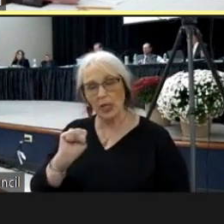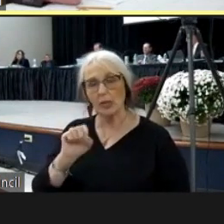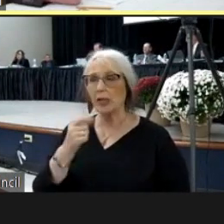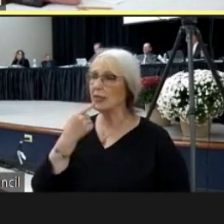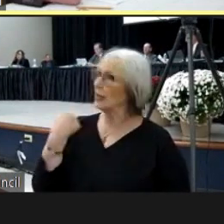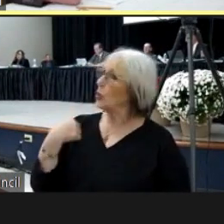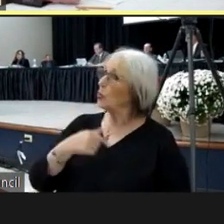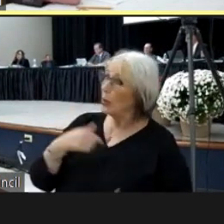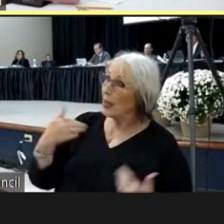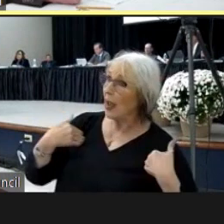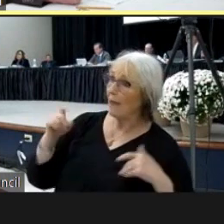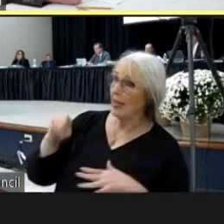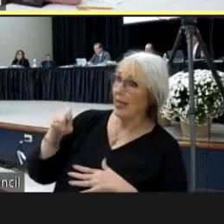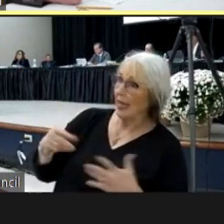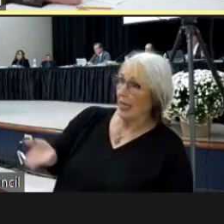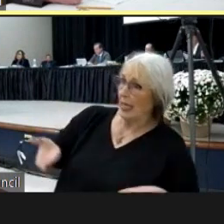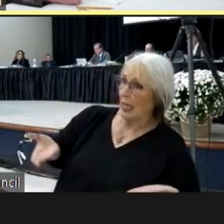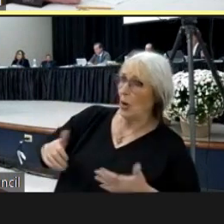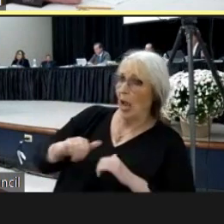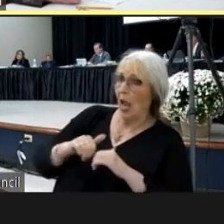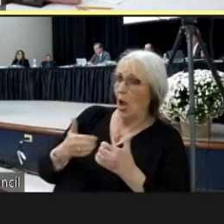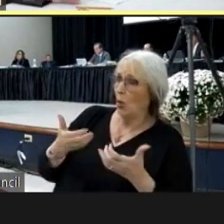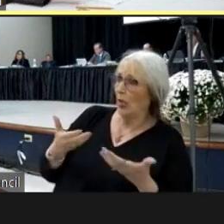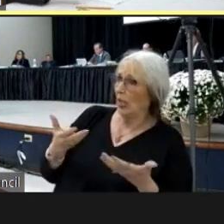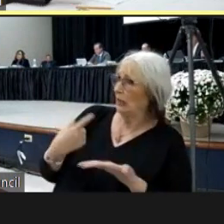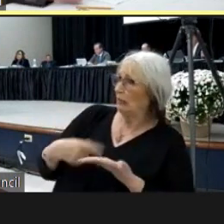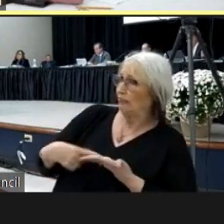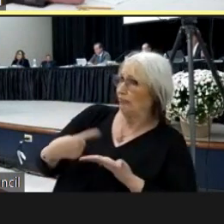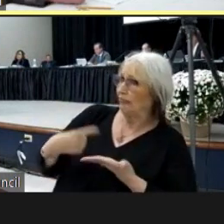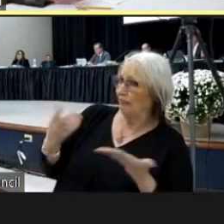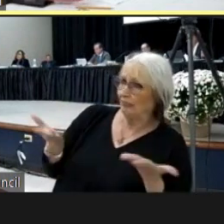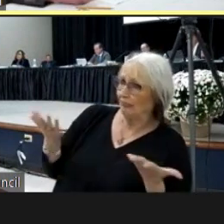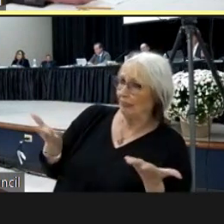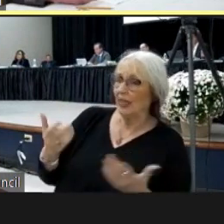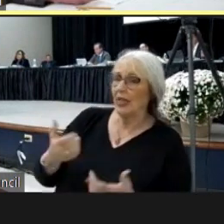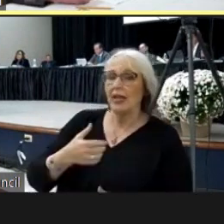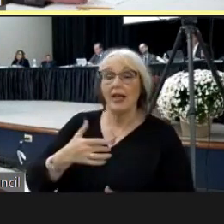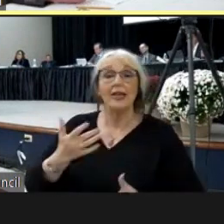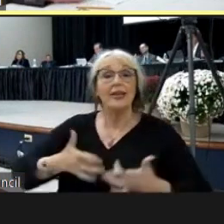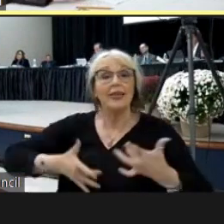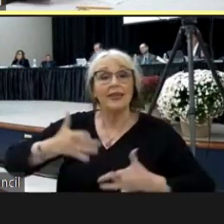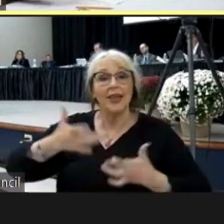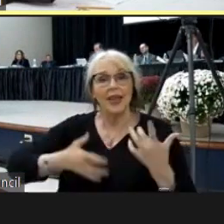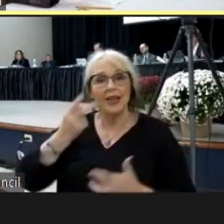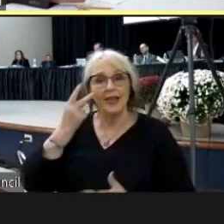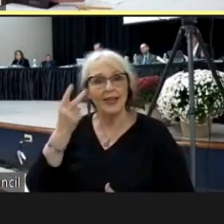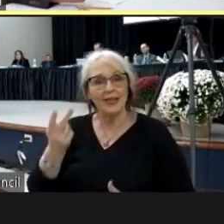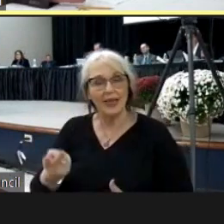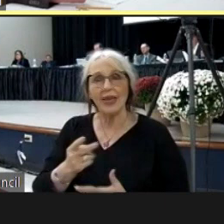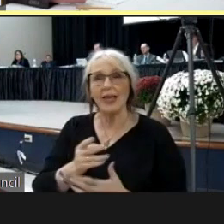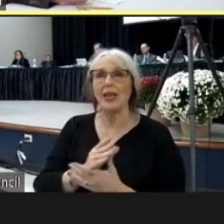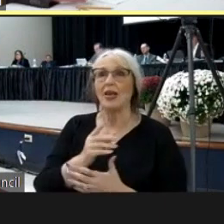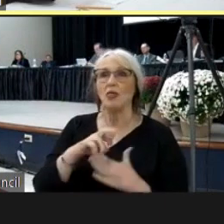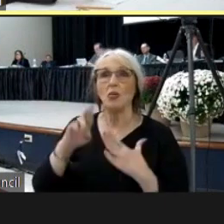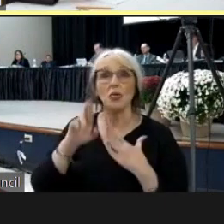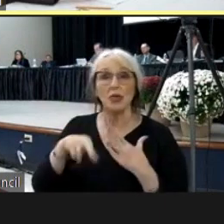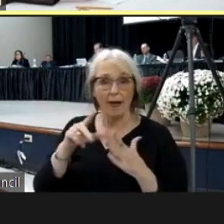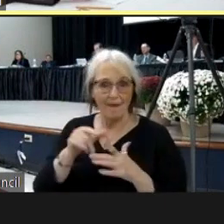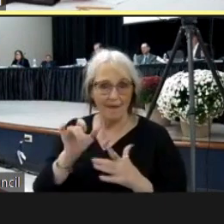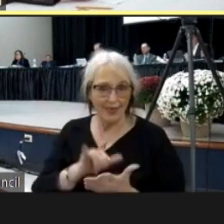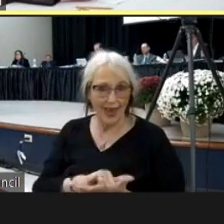needs out here, and how do we talk about this? So it's been very exciting to see the outgrowth from that, because